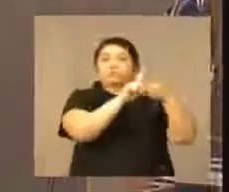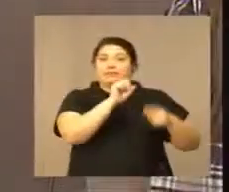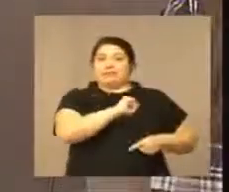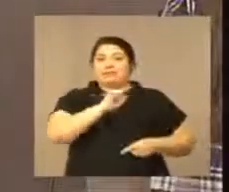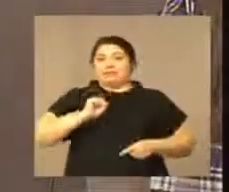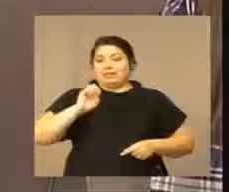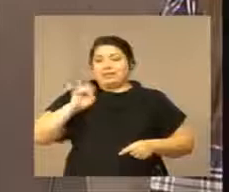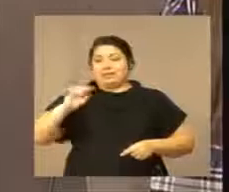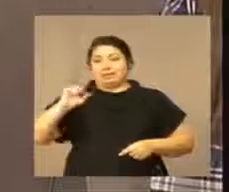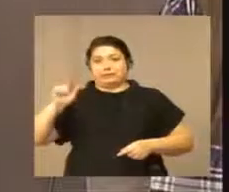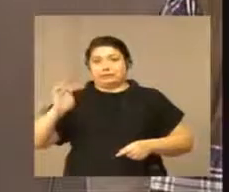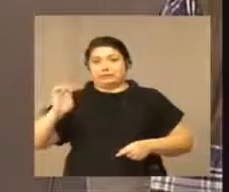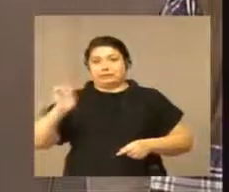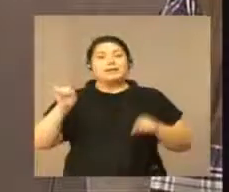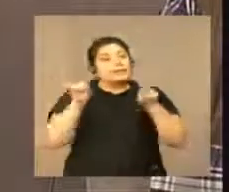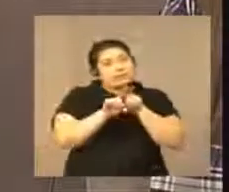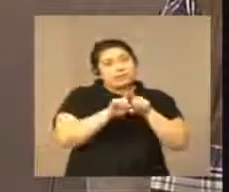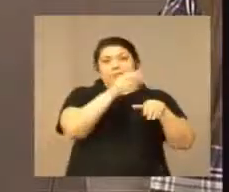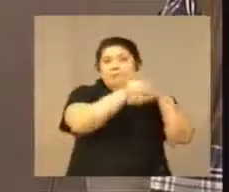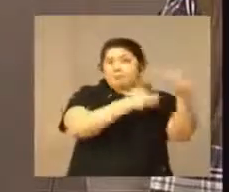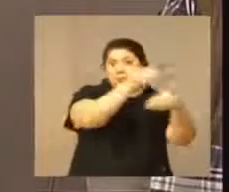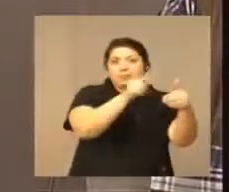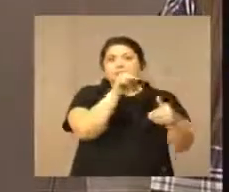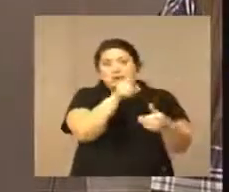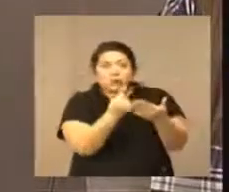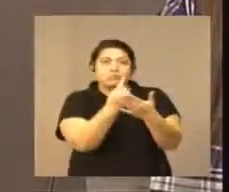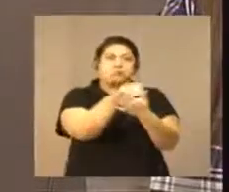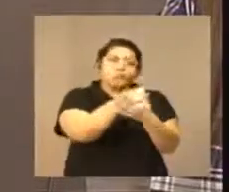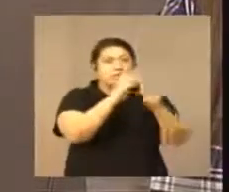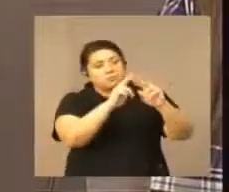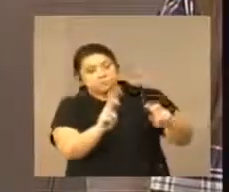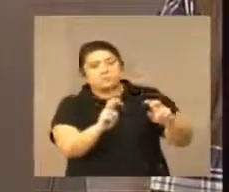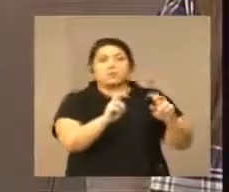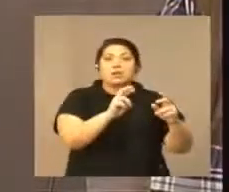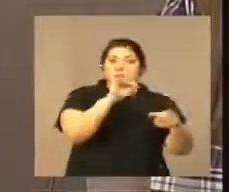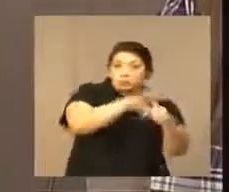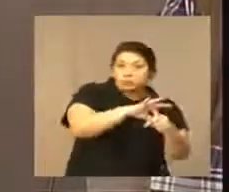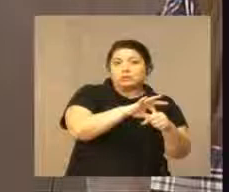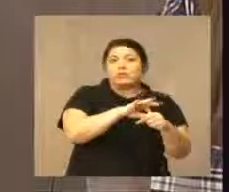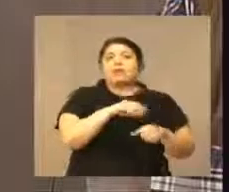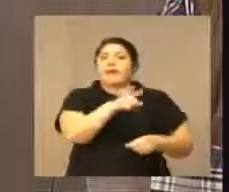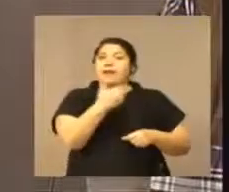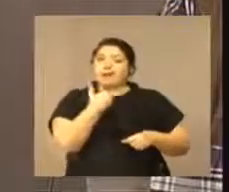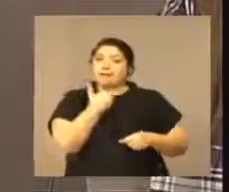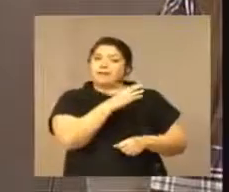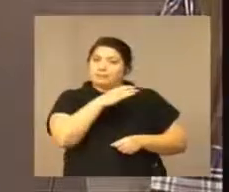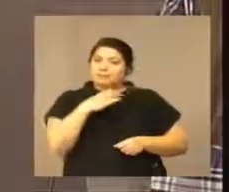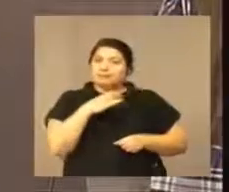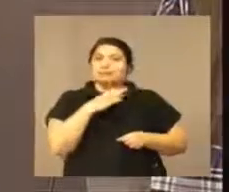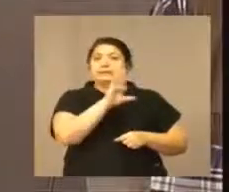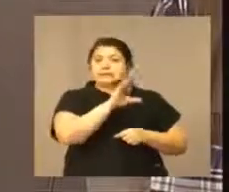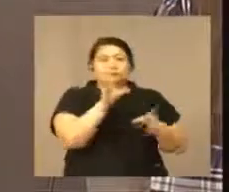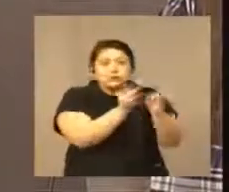steps in the Senate. So including a round of committee hearings from a Senate